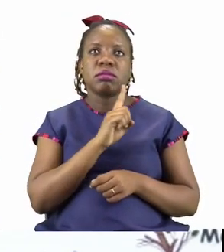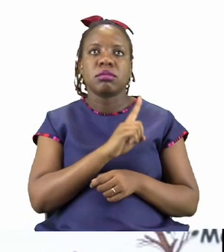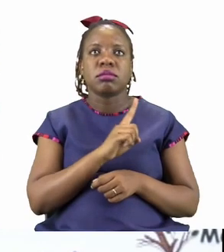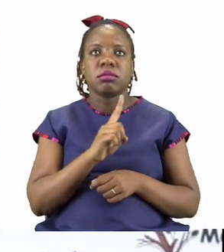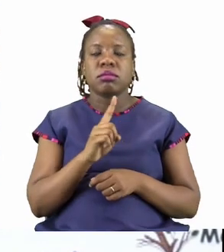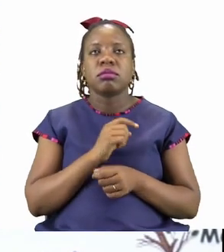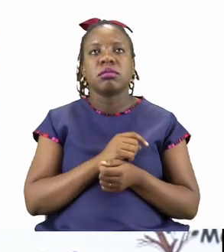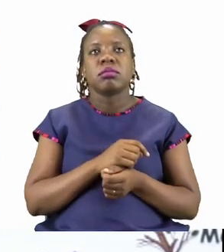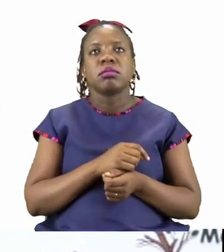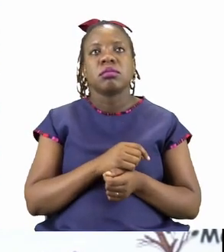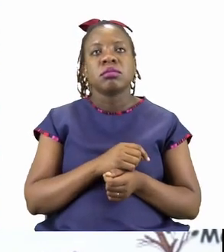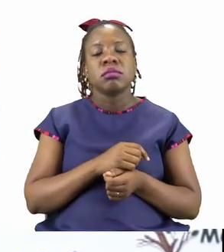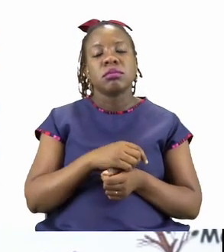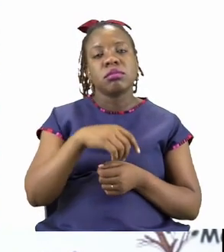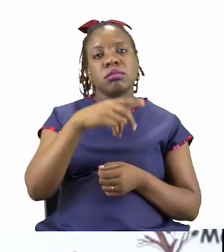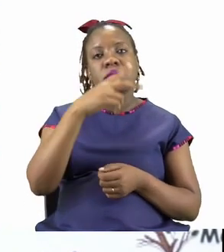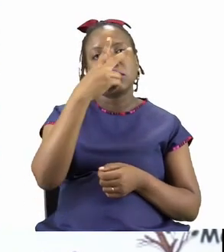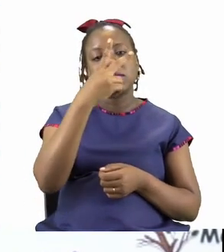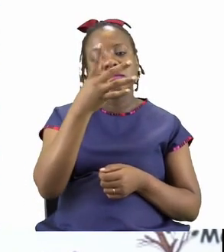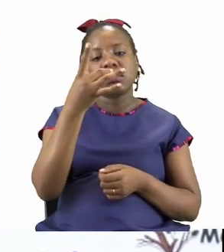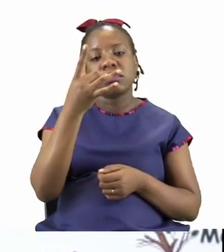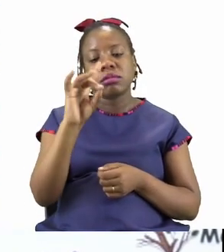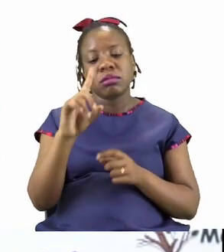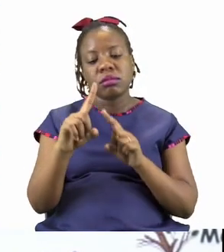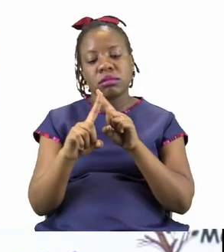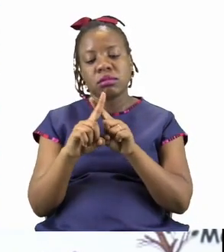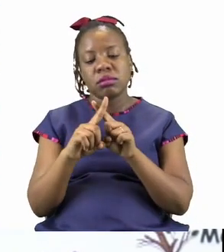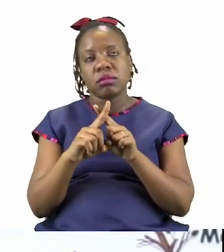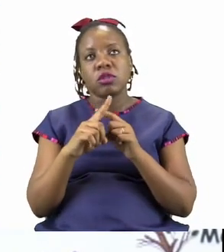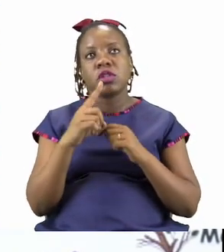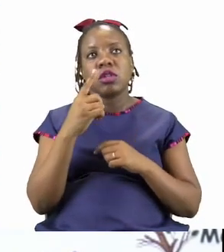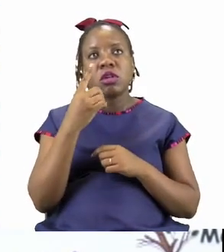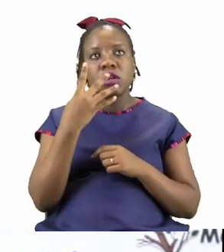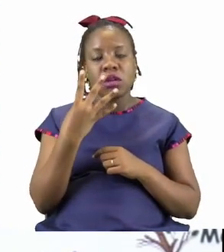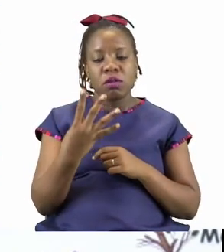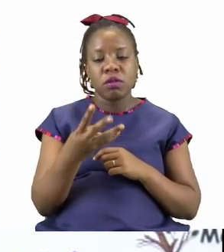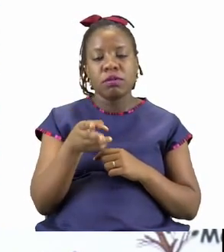for 28 times 4 is